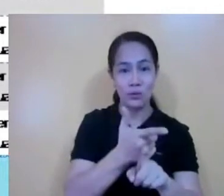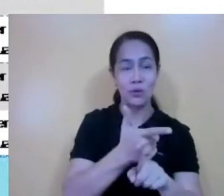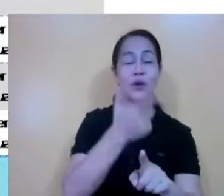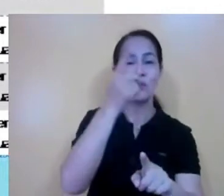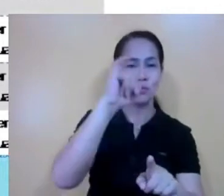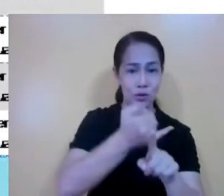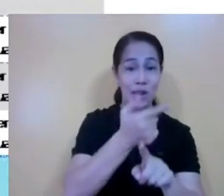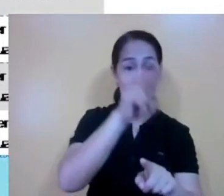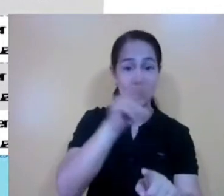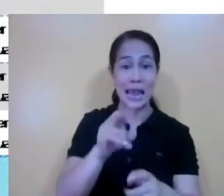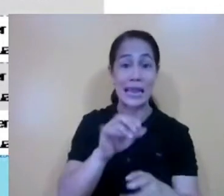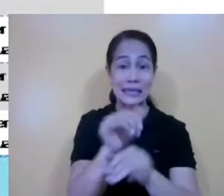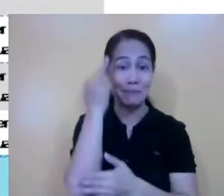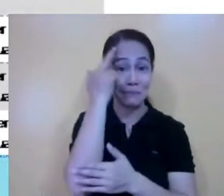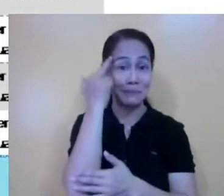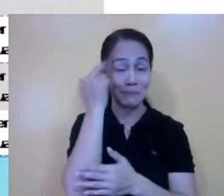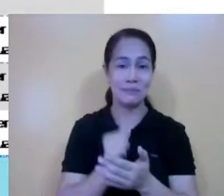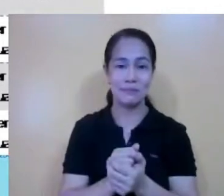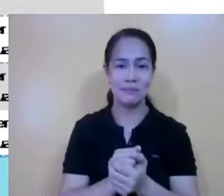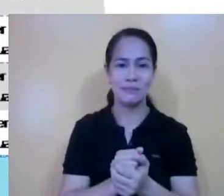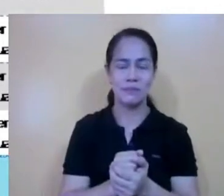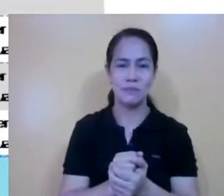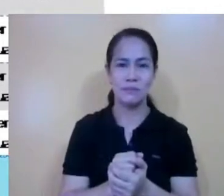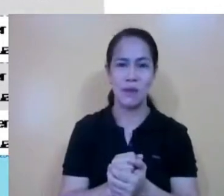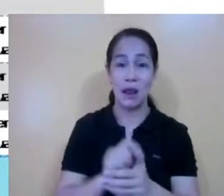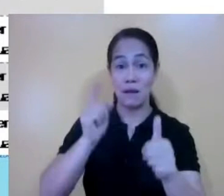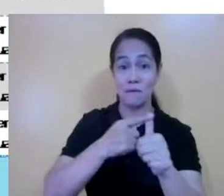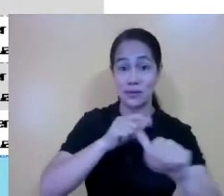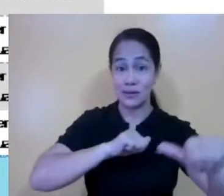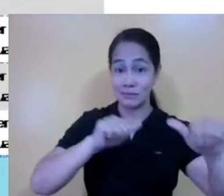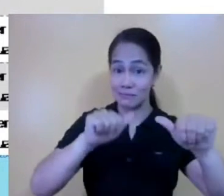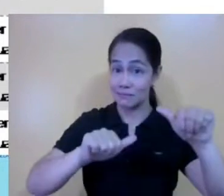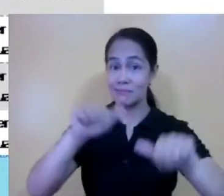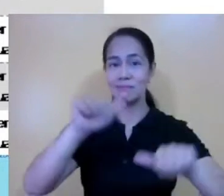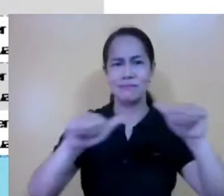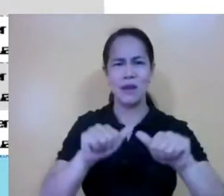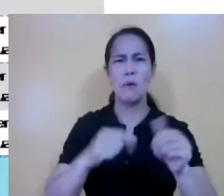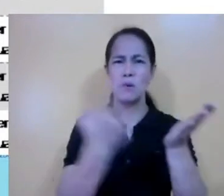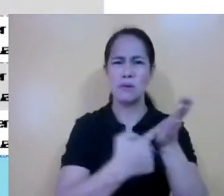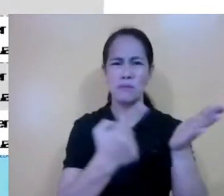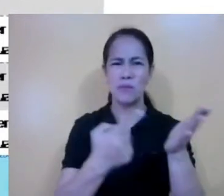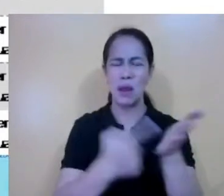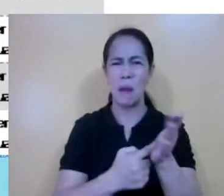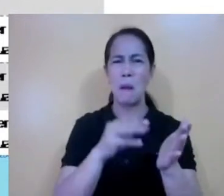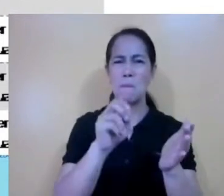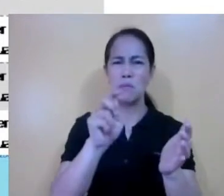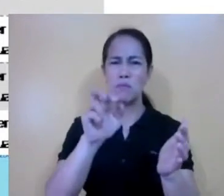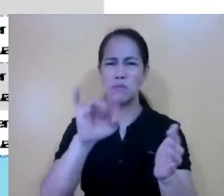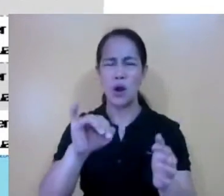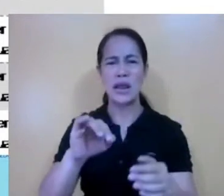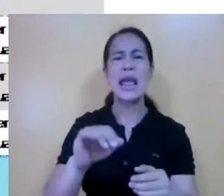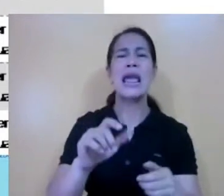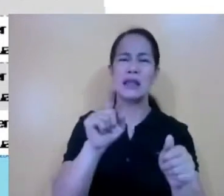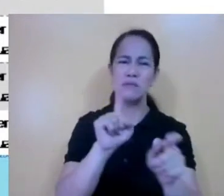as our first activity. When we talk about monitoring and coaching, we monitor the